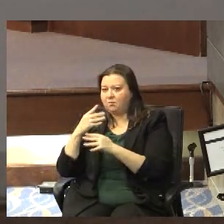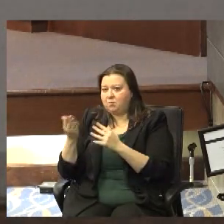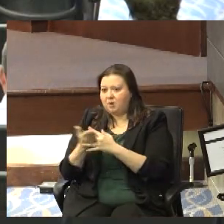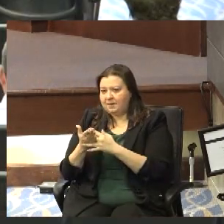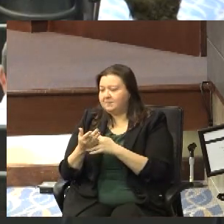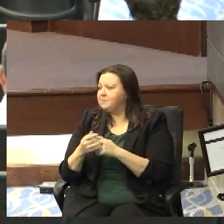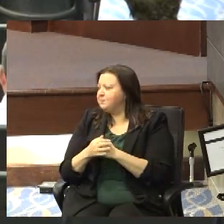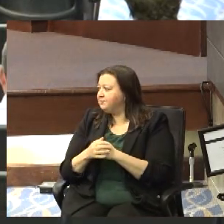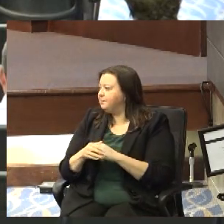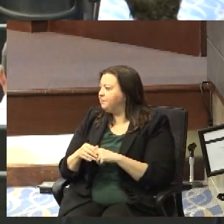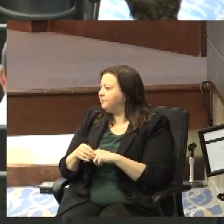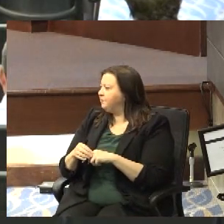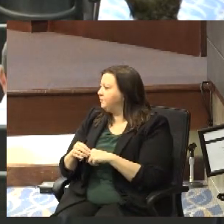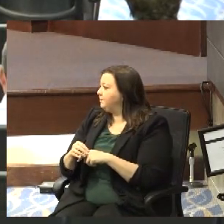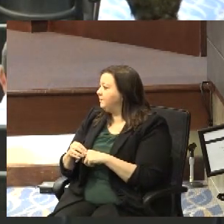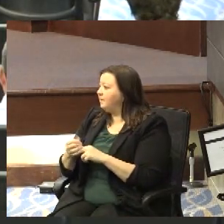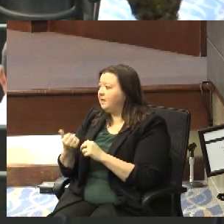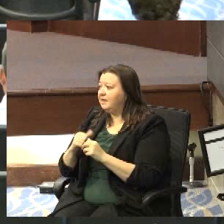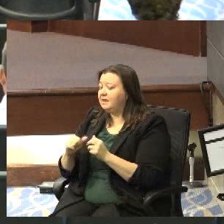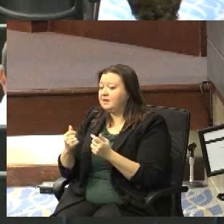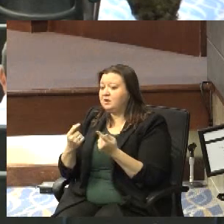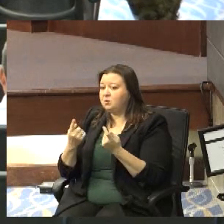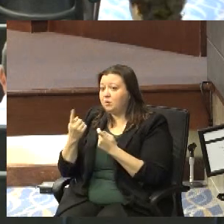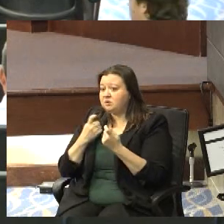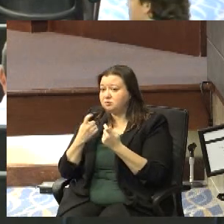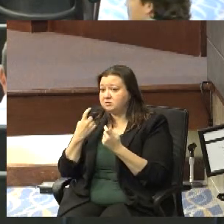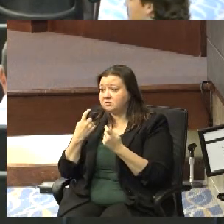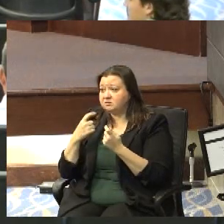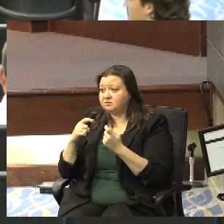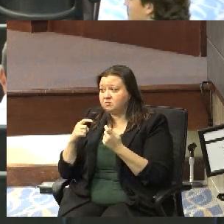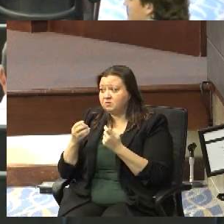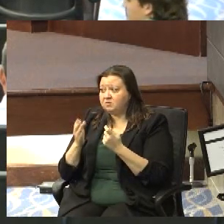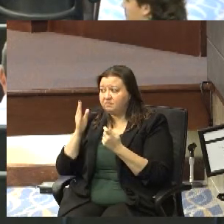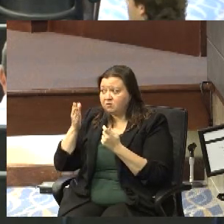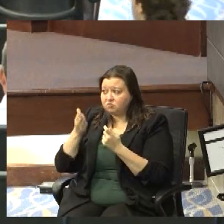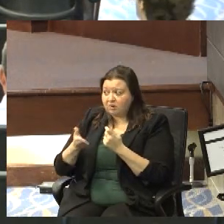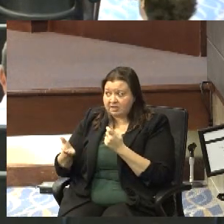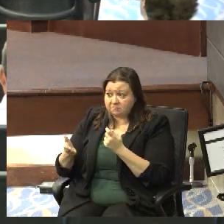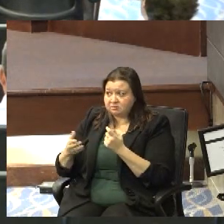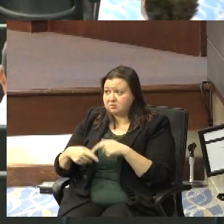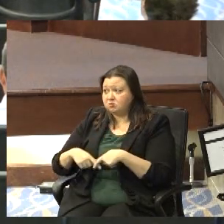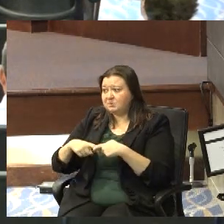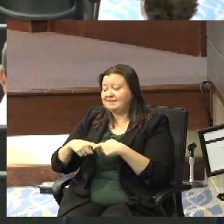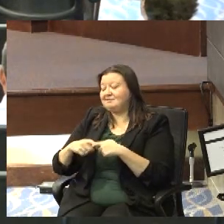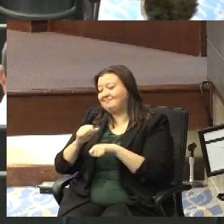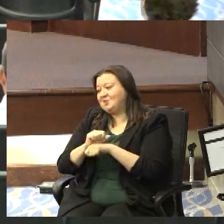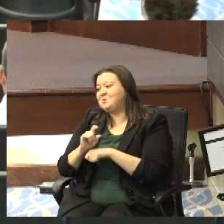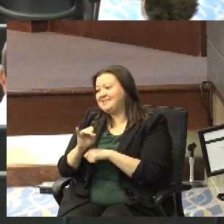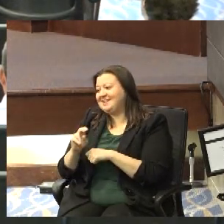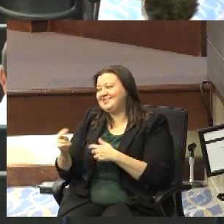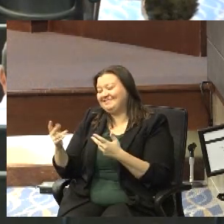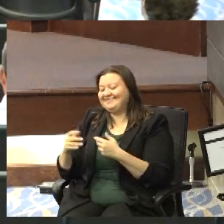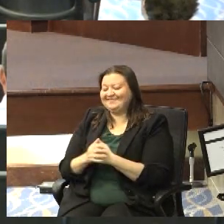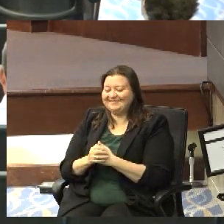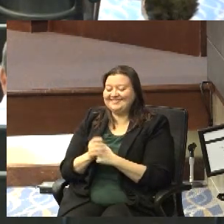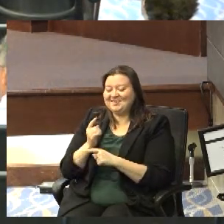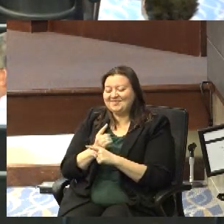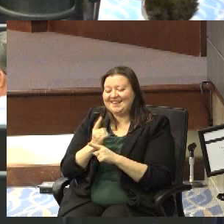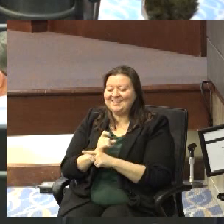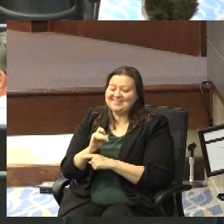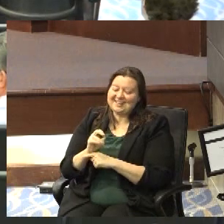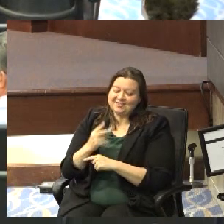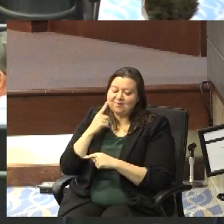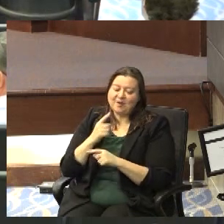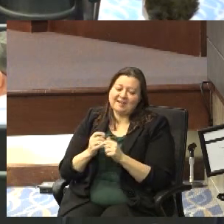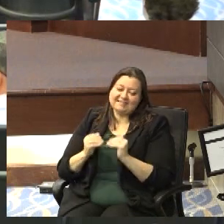Great. Are there any requests for future agenda items? No. If not, we will recess the work session and reconvene for a regular session for executive session